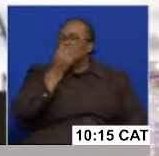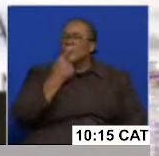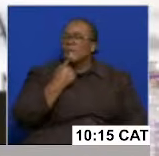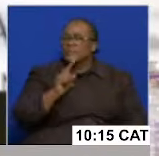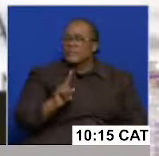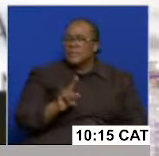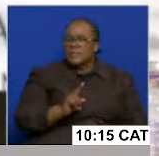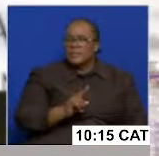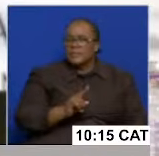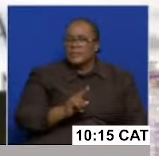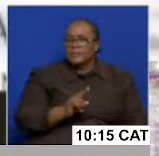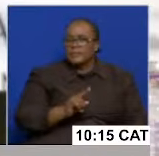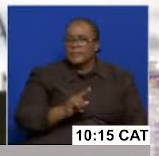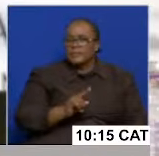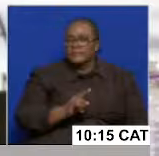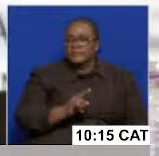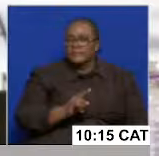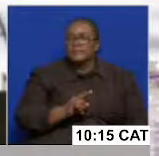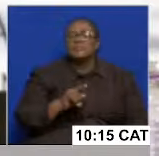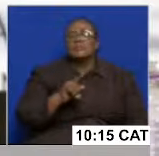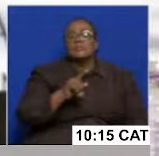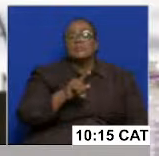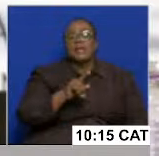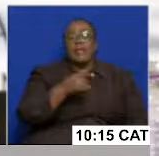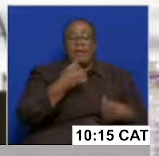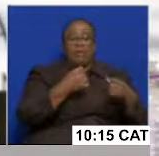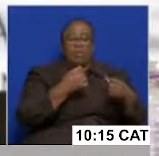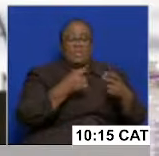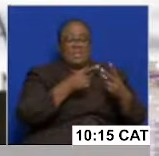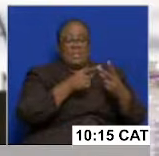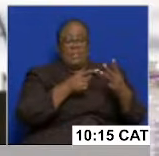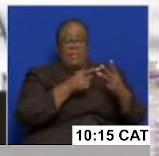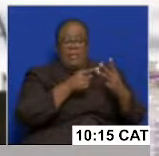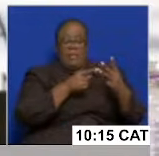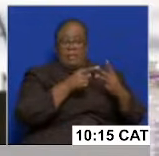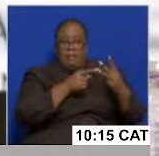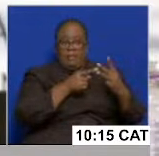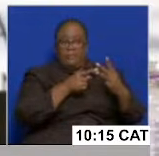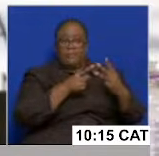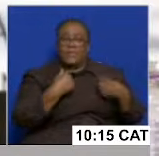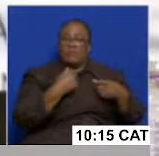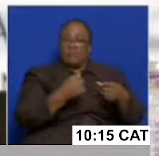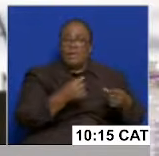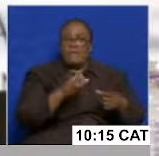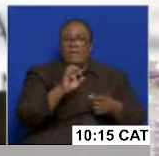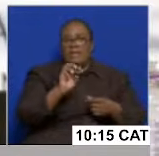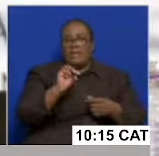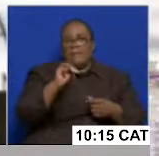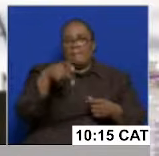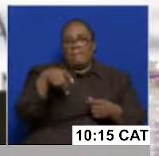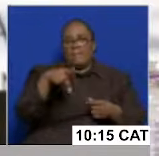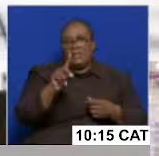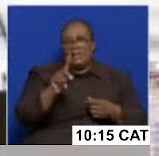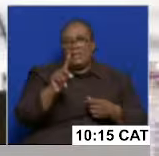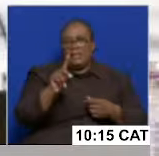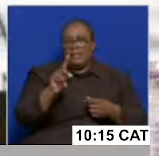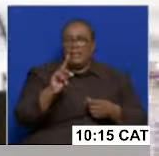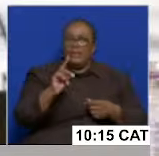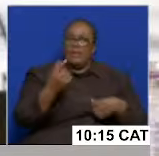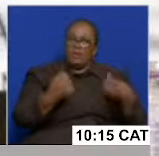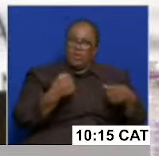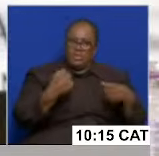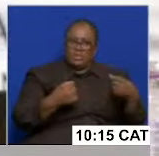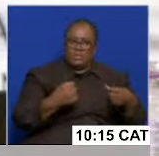I'm saying it's EMPD cars. Cars. And you indicated that they arrived in Golfs. Is that